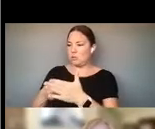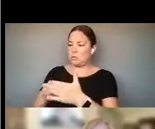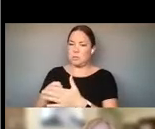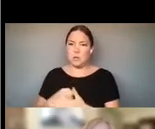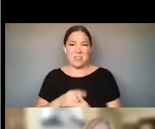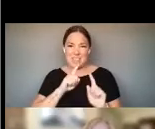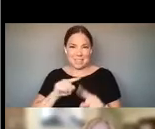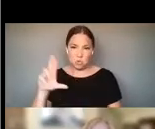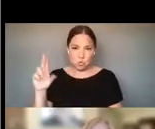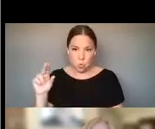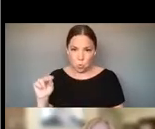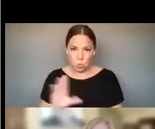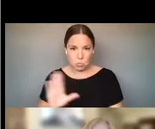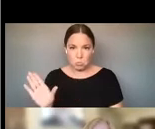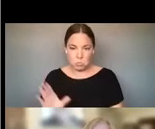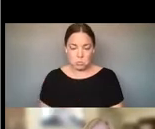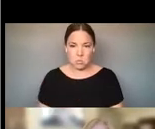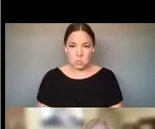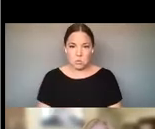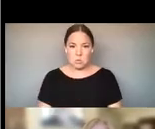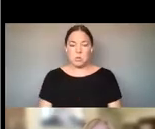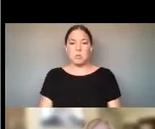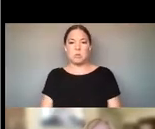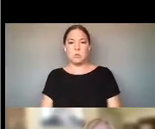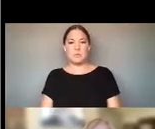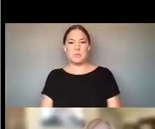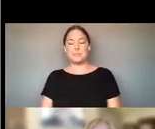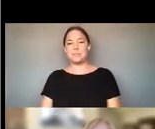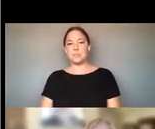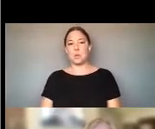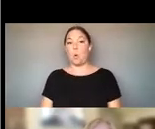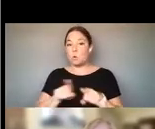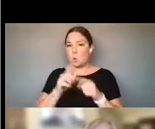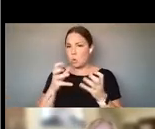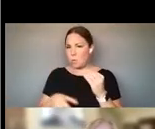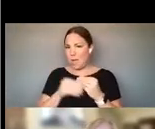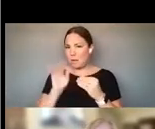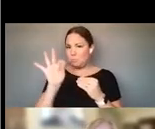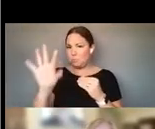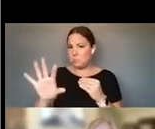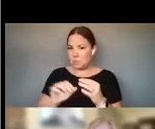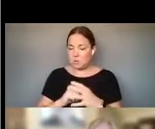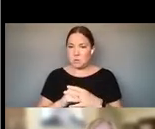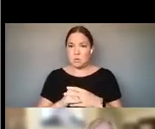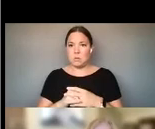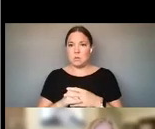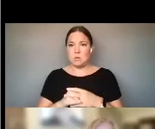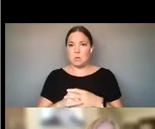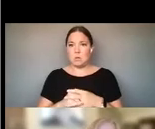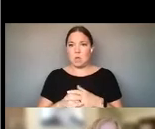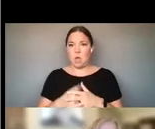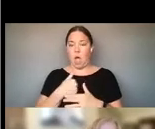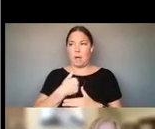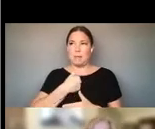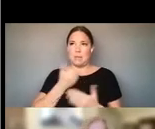is no. And the other thing I might just add, because I think, um, you know, I am the one on this call